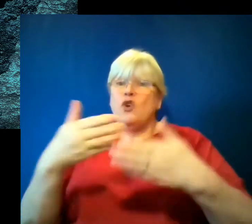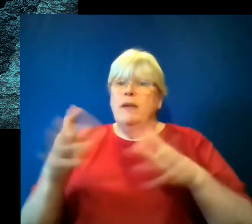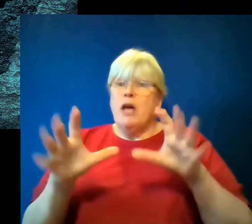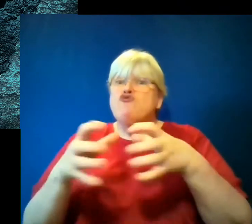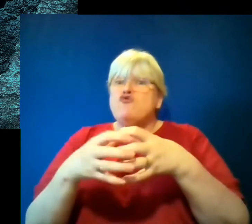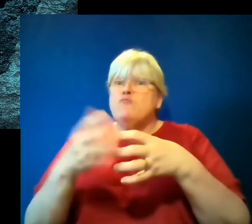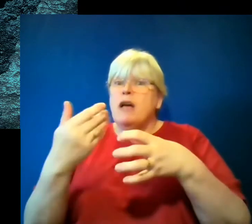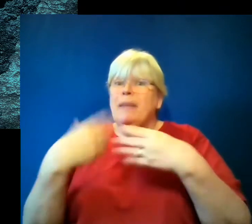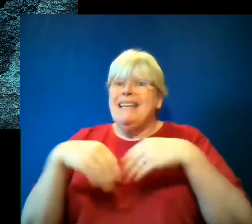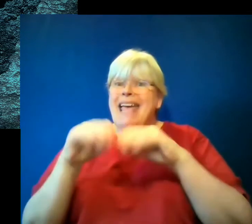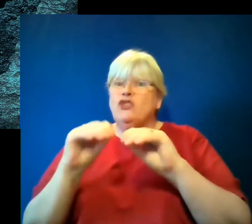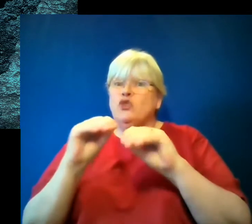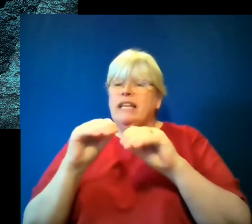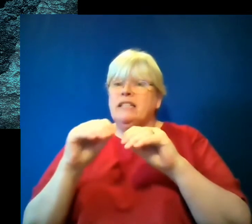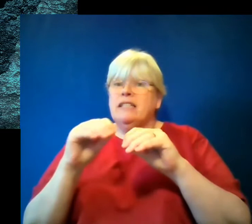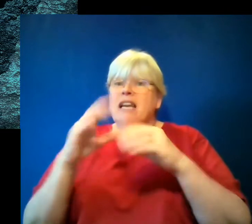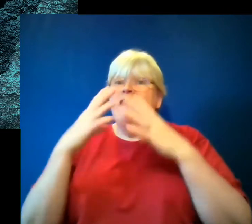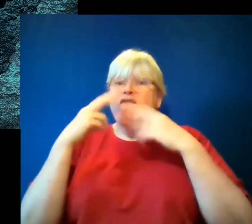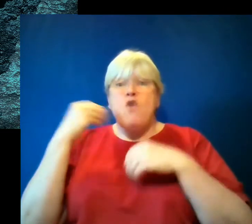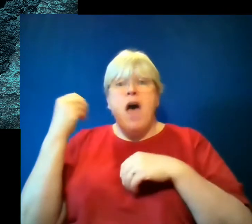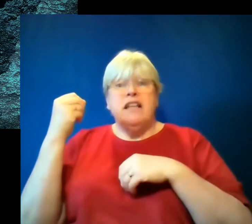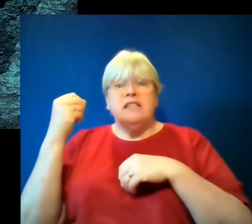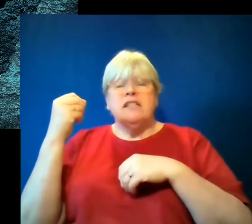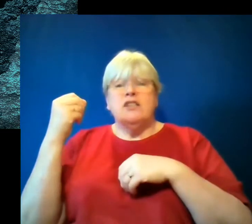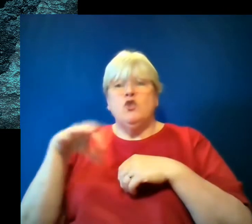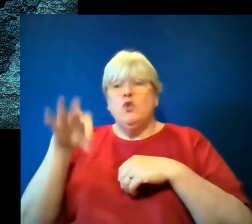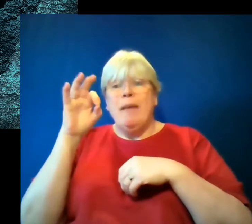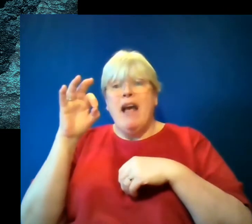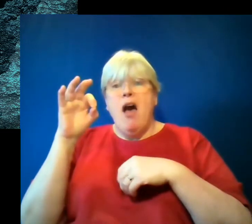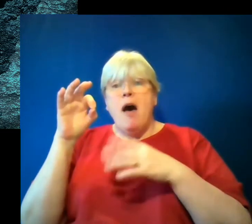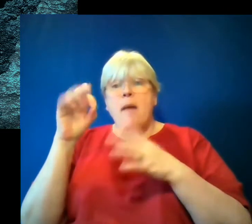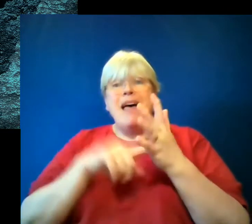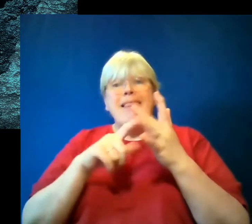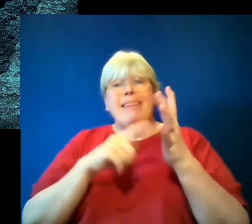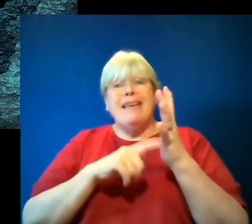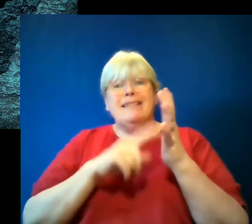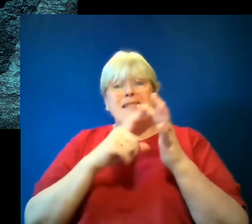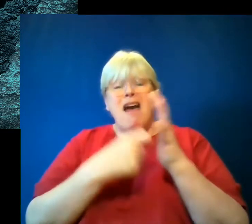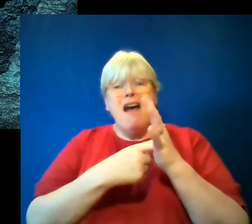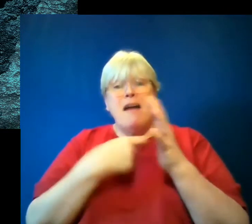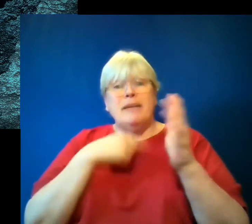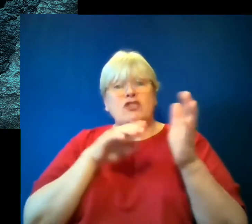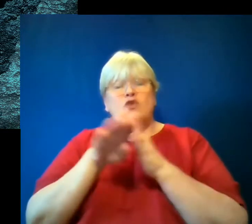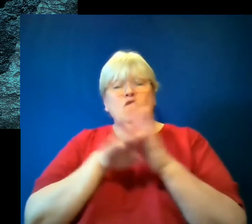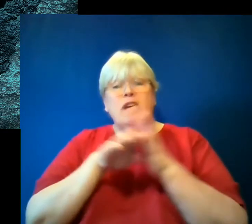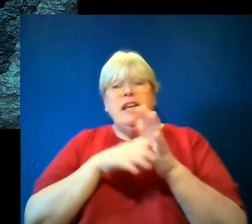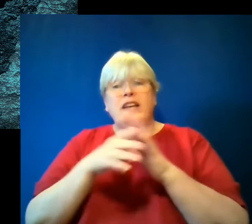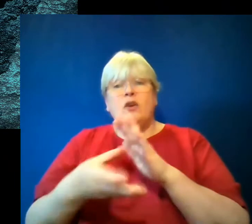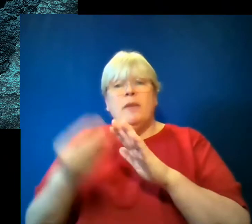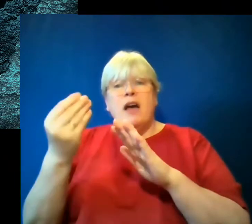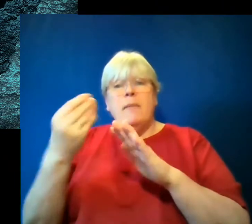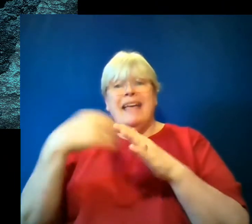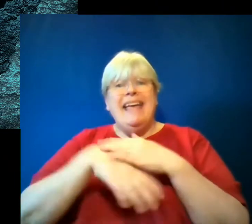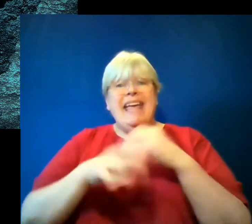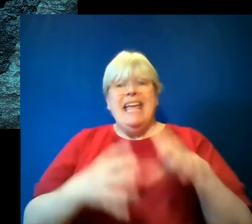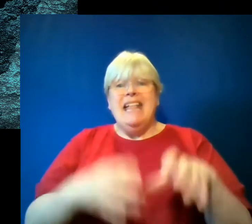in an amusement park in France to pick up litter that people have dropped, but they've been trained to pick it up and fly it into a dustbin